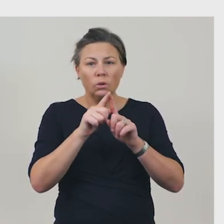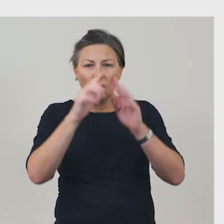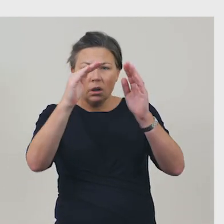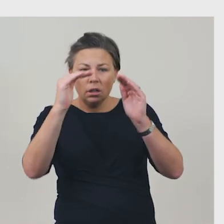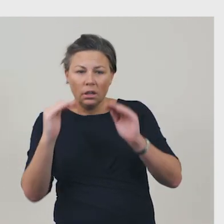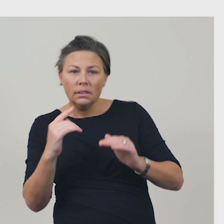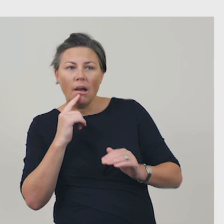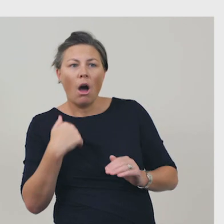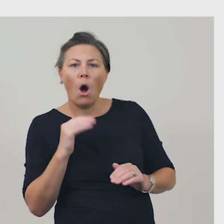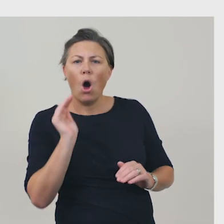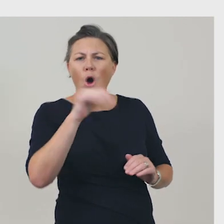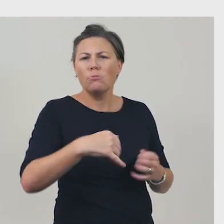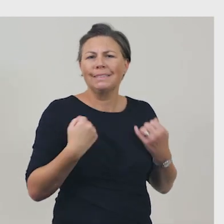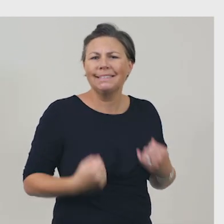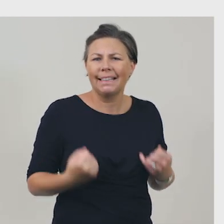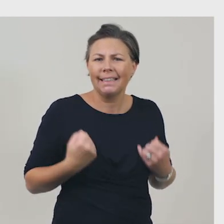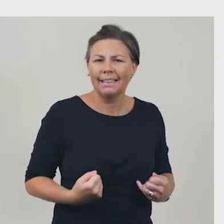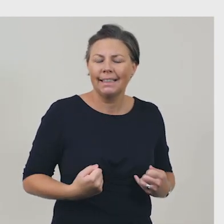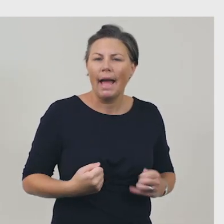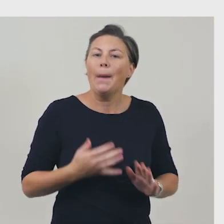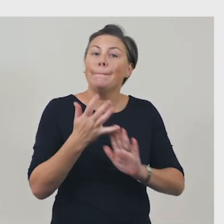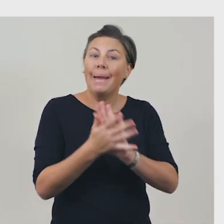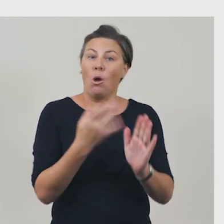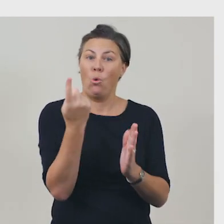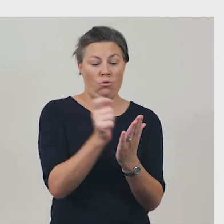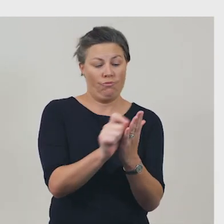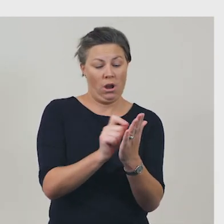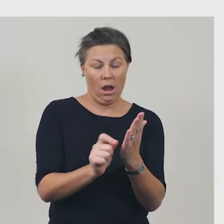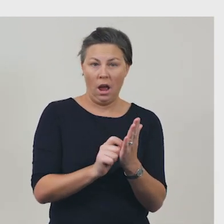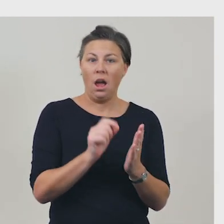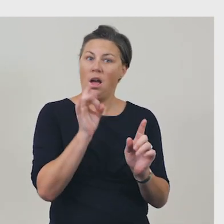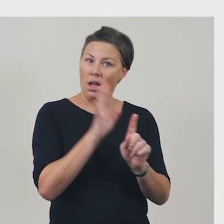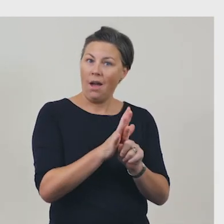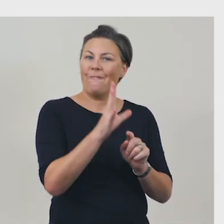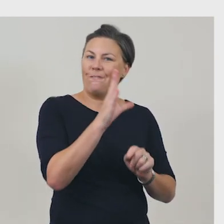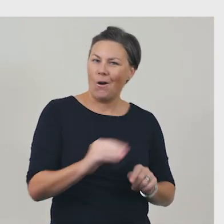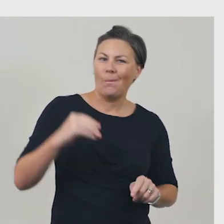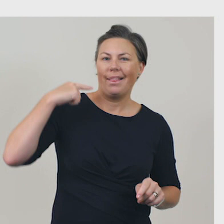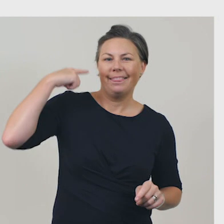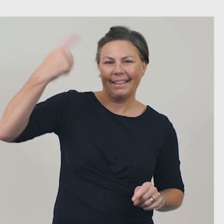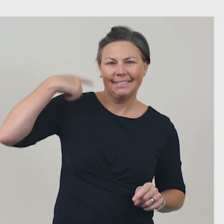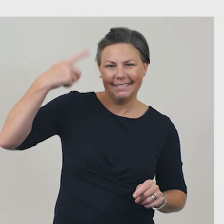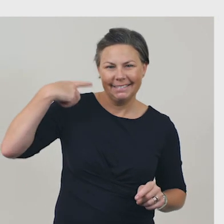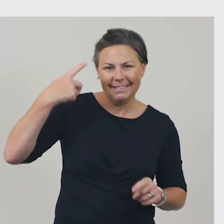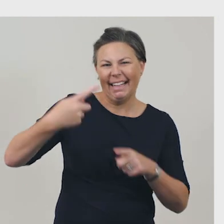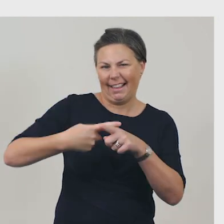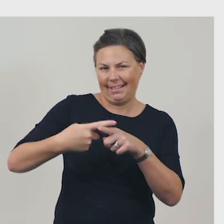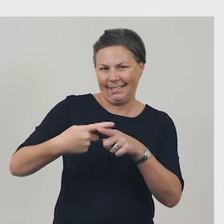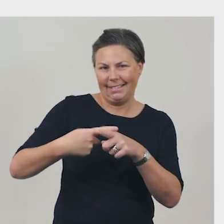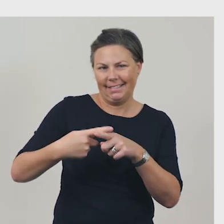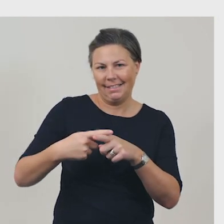author is homesick, which helps us to understand that the author is from London. The fact that they are homesick suggests that the author is